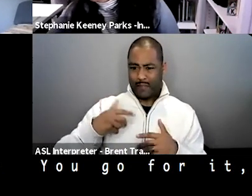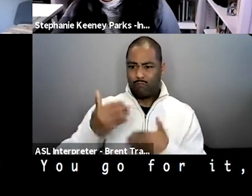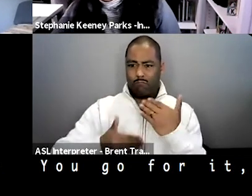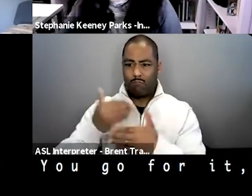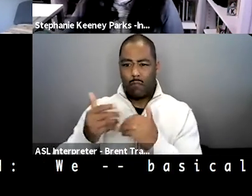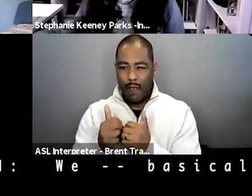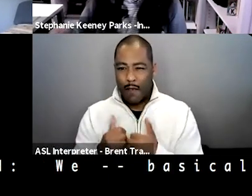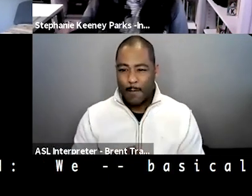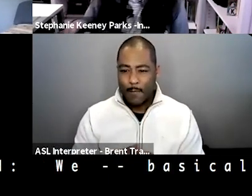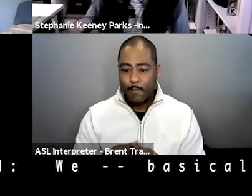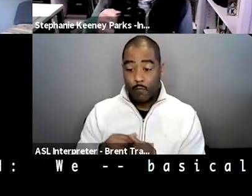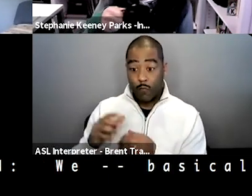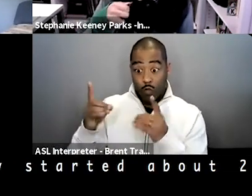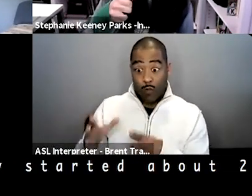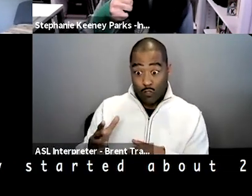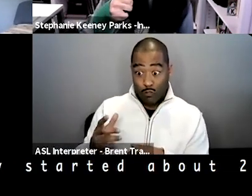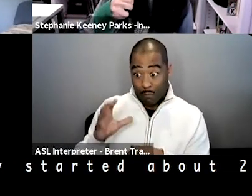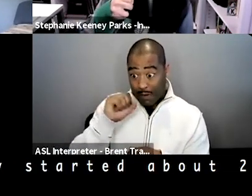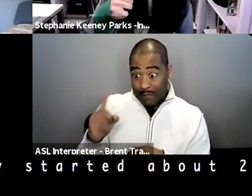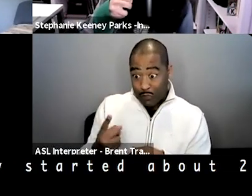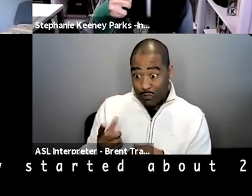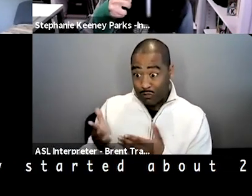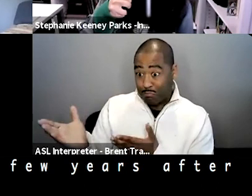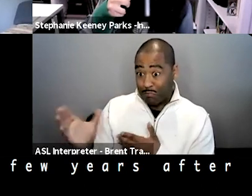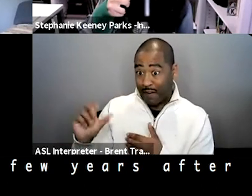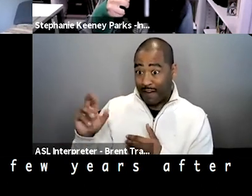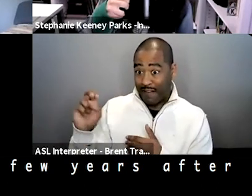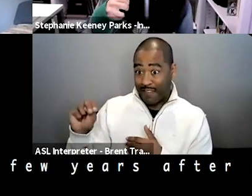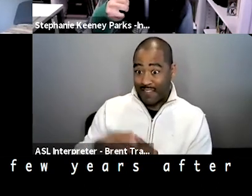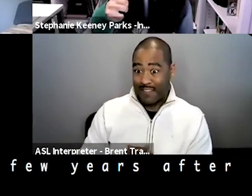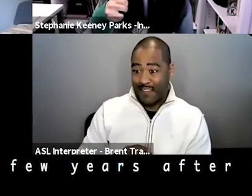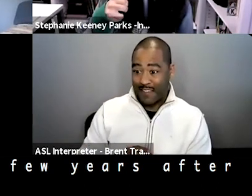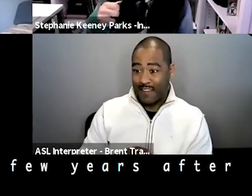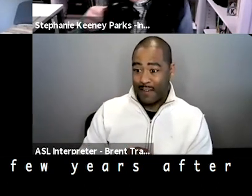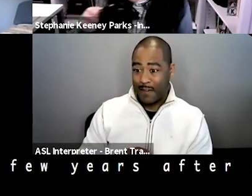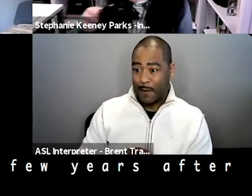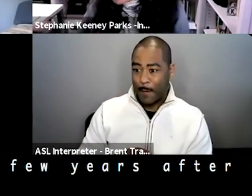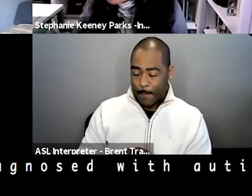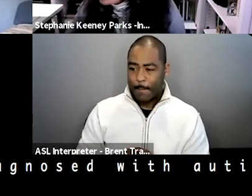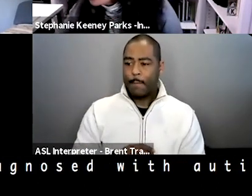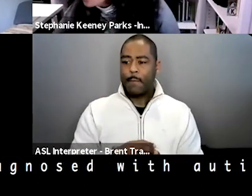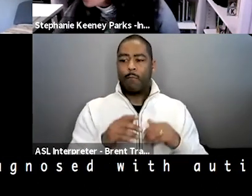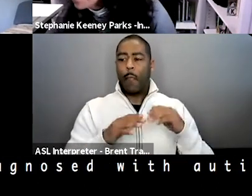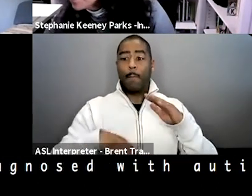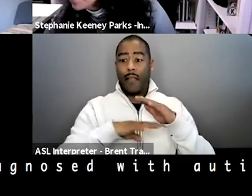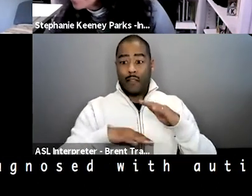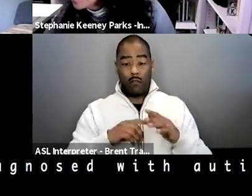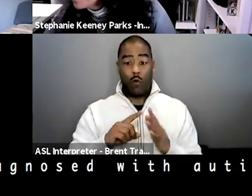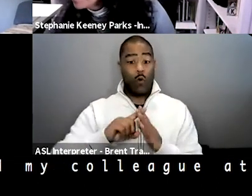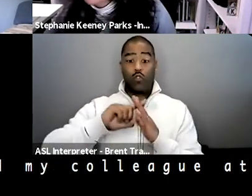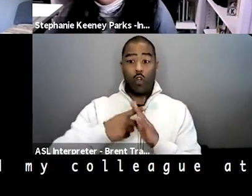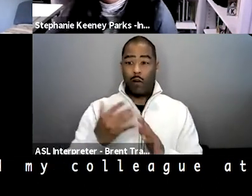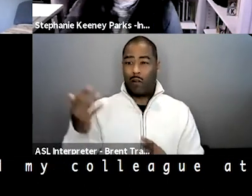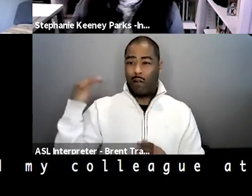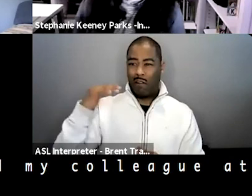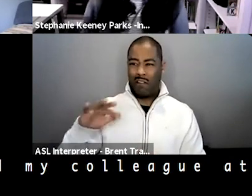You go for it, Caren. We... basically, the journey started about